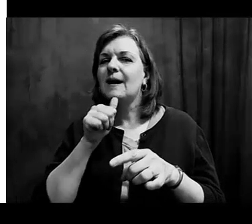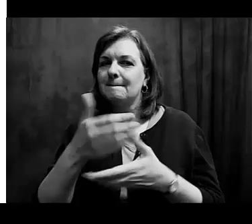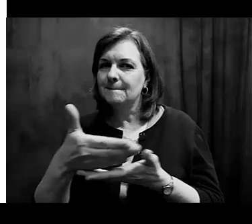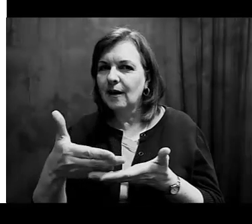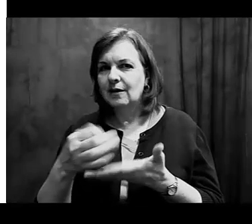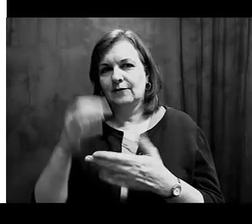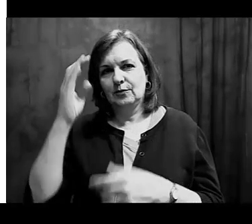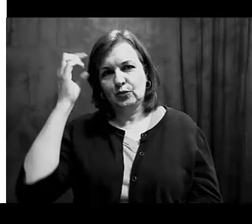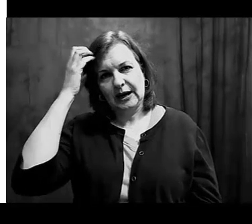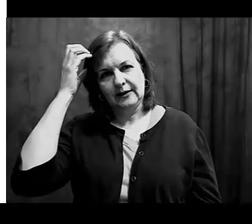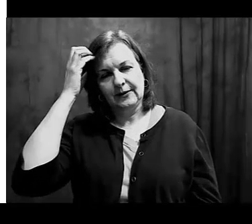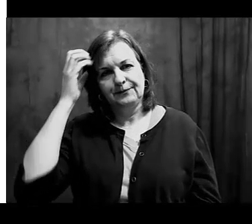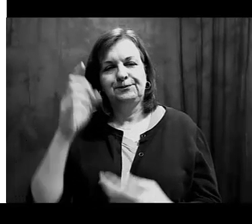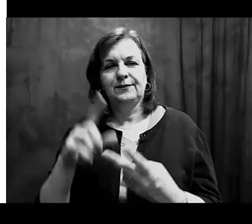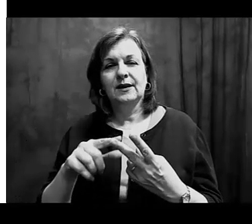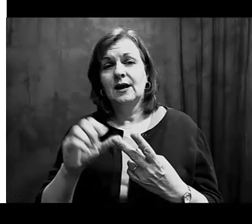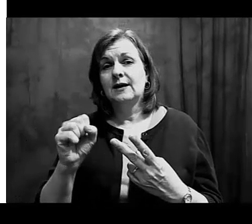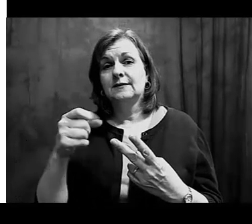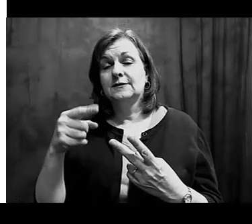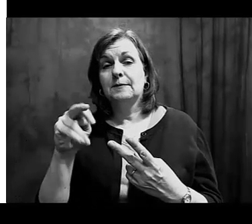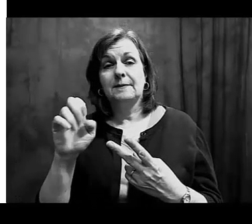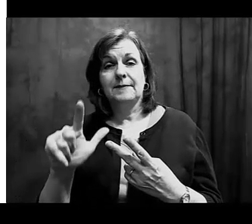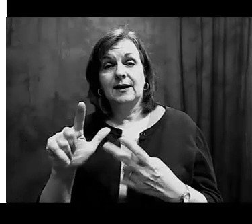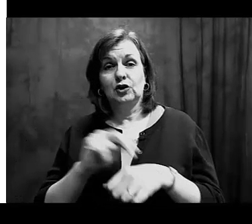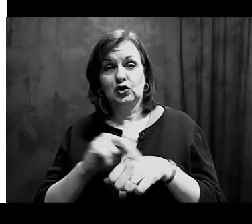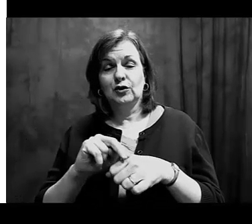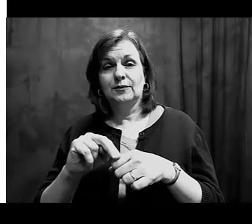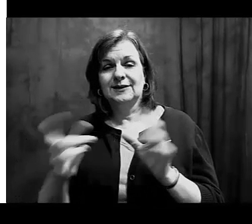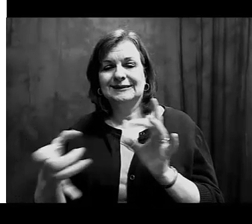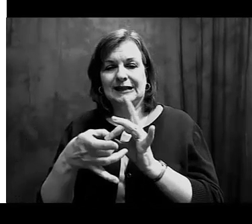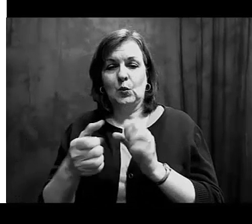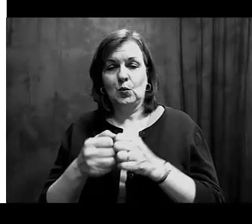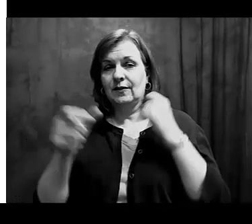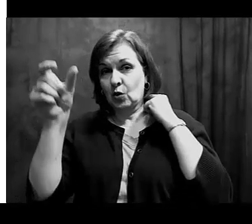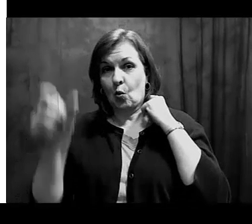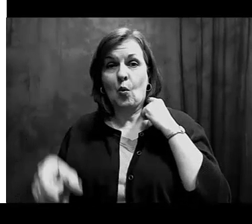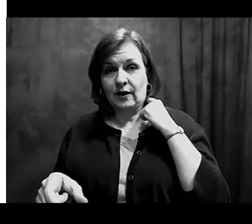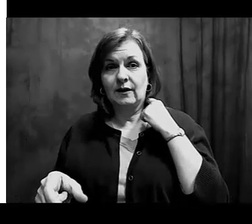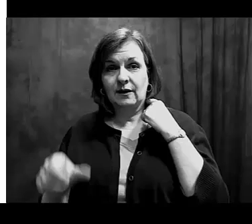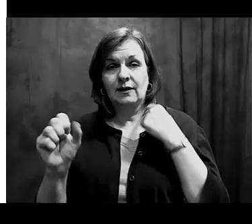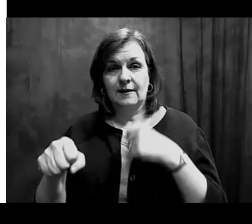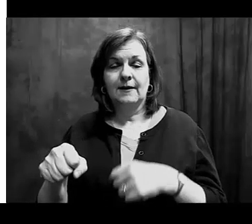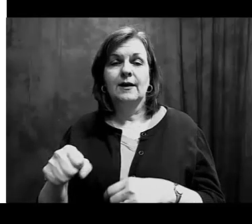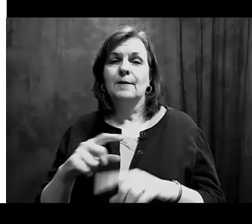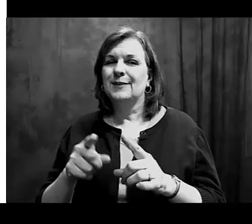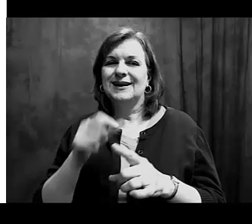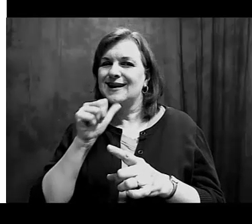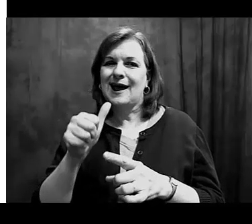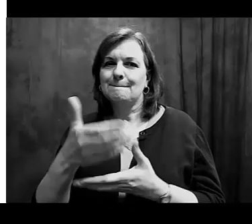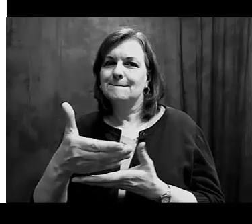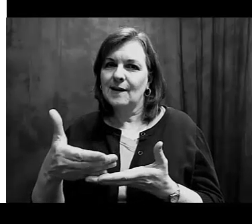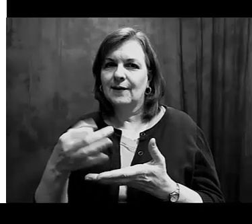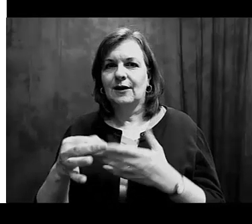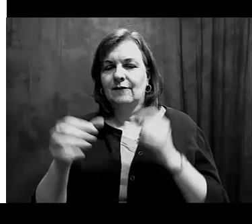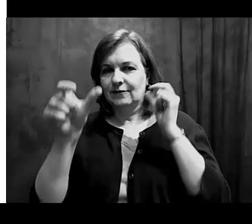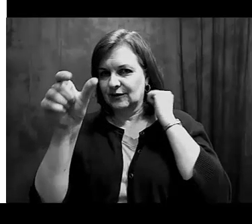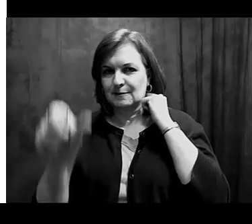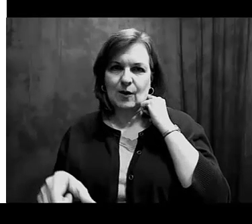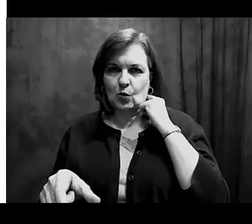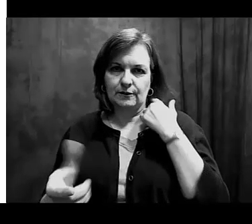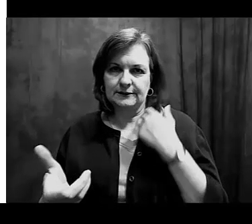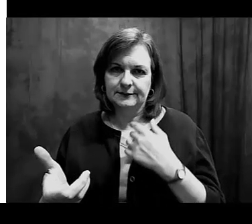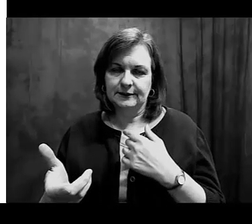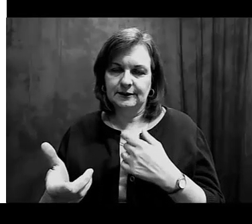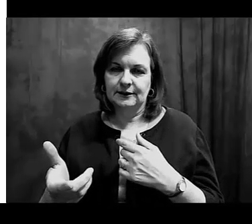might expect, arise from your brain, but are not your brain. And spinal